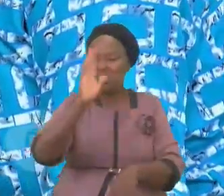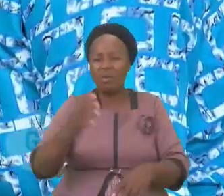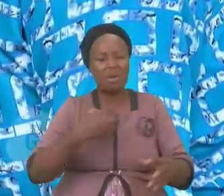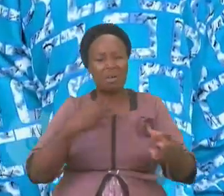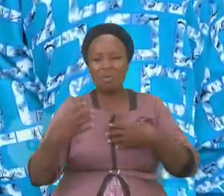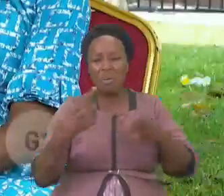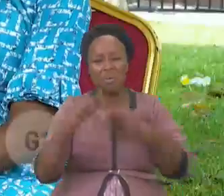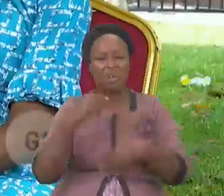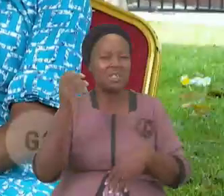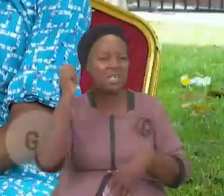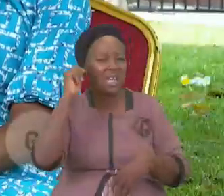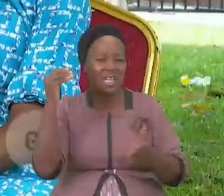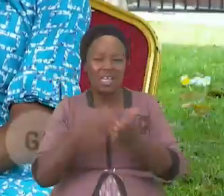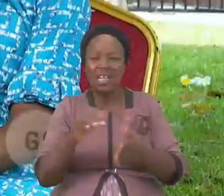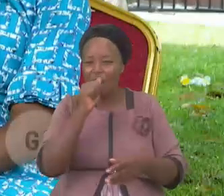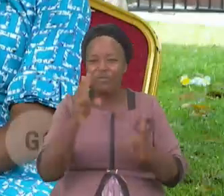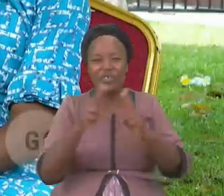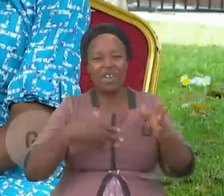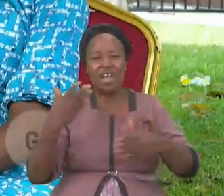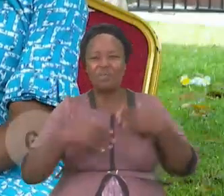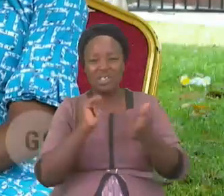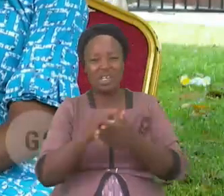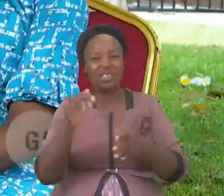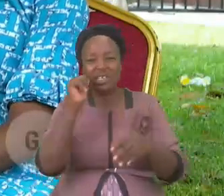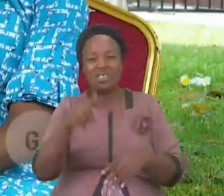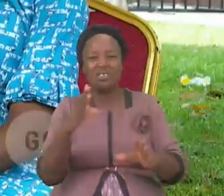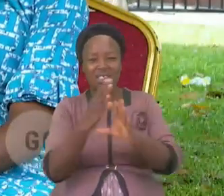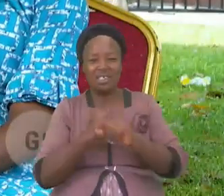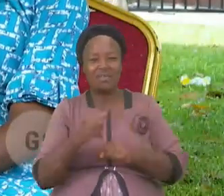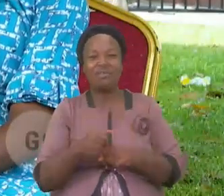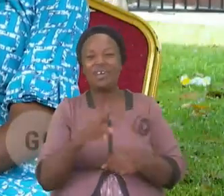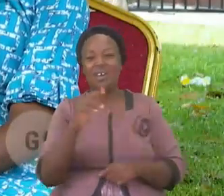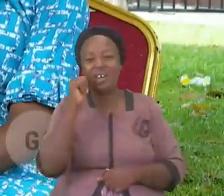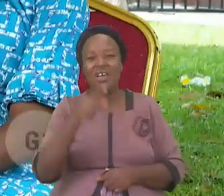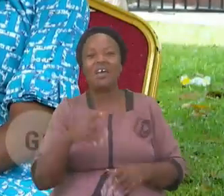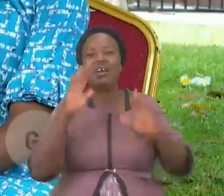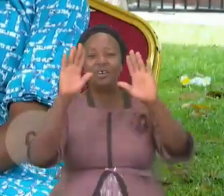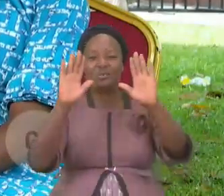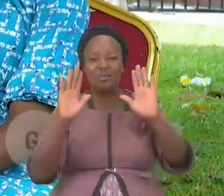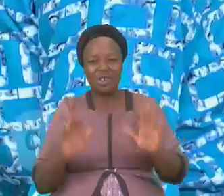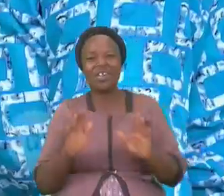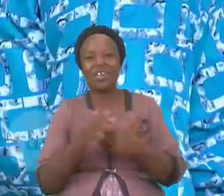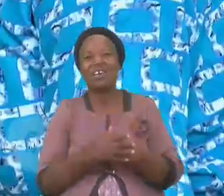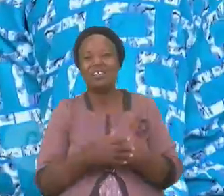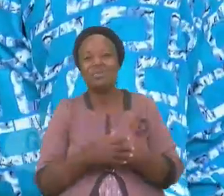of the Lord be praised. I can hear with my right ear. I don't feel any pain again. I want to praise the name of the Lord.